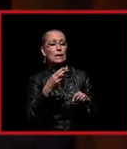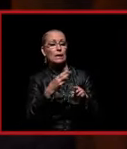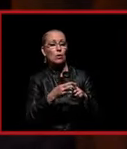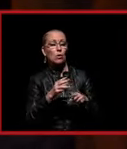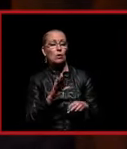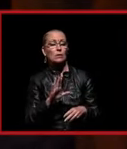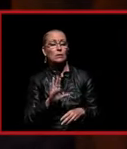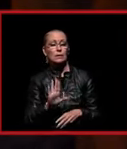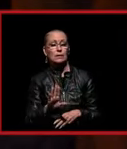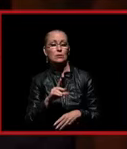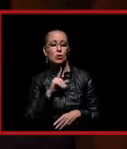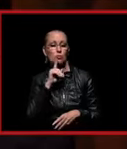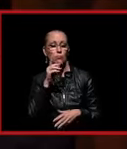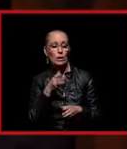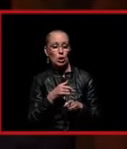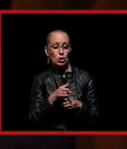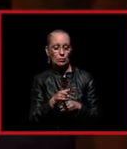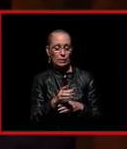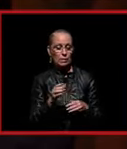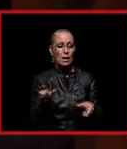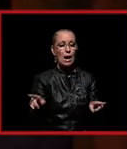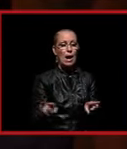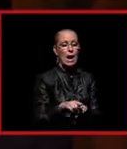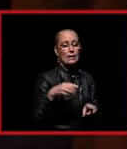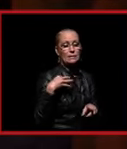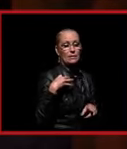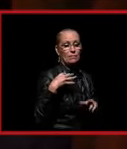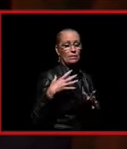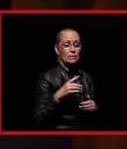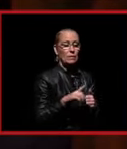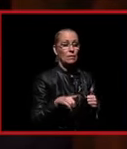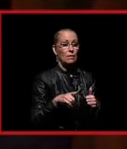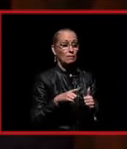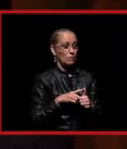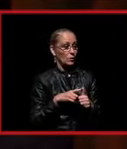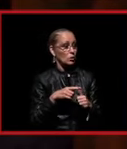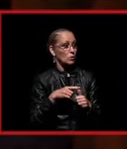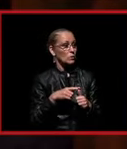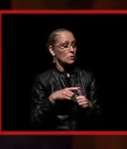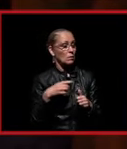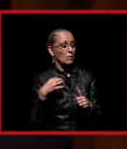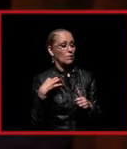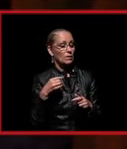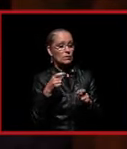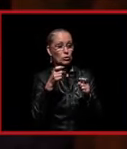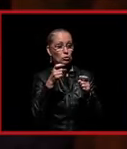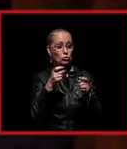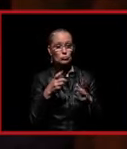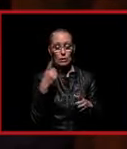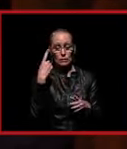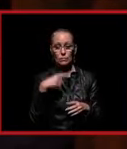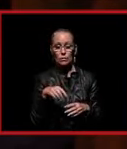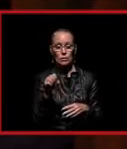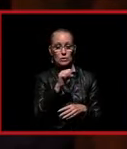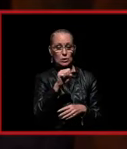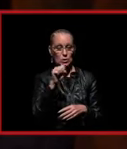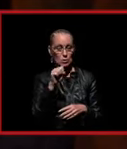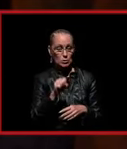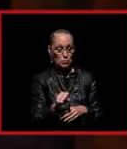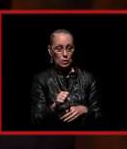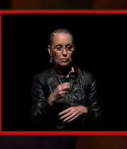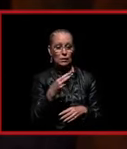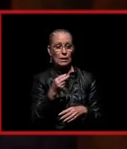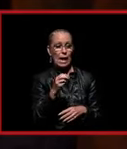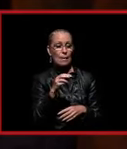volunteer, first as executive director of Springfield Habitat for Humanity, where he worked 50-hour weeks